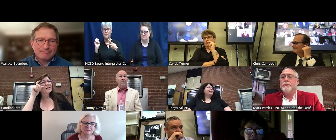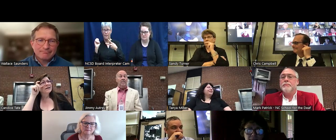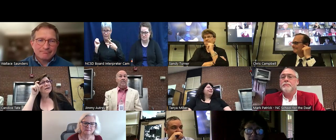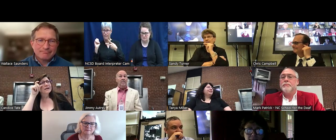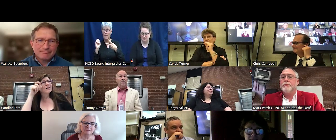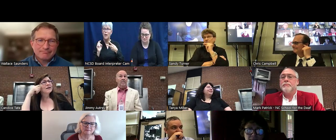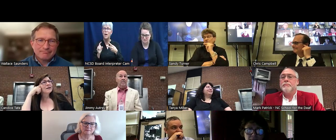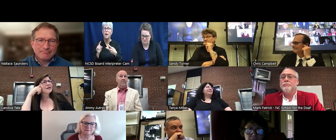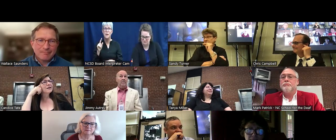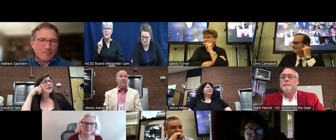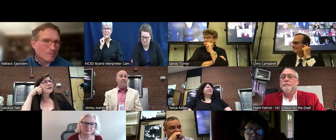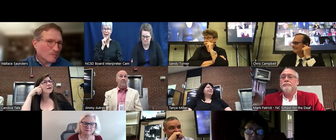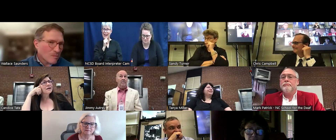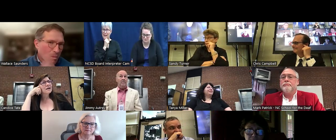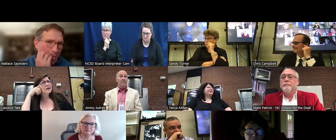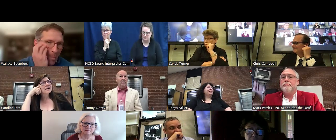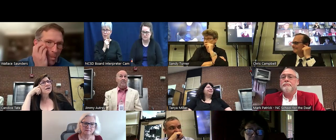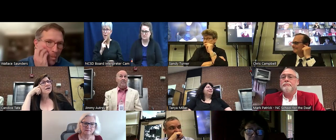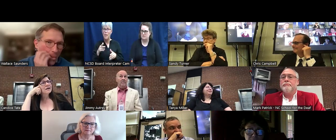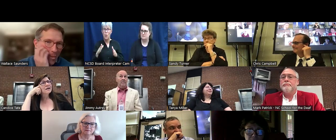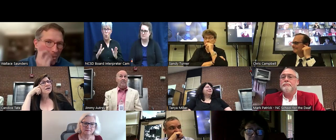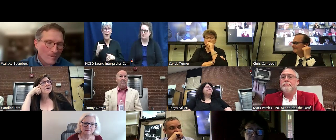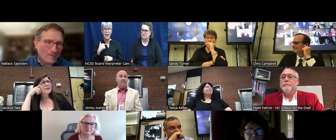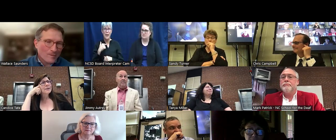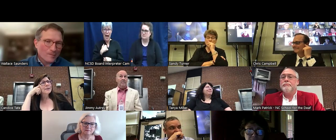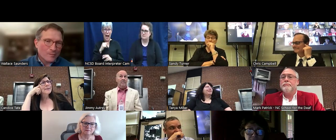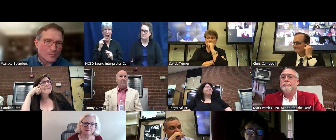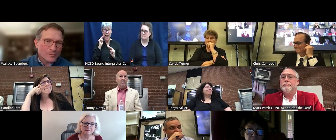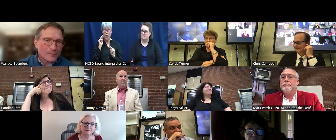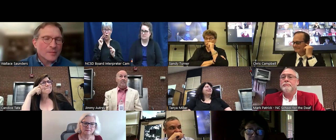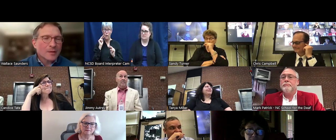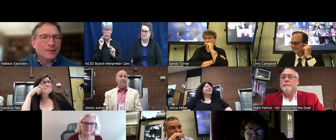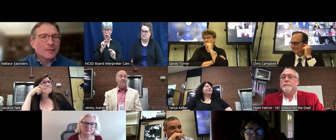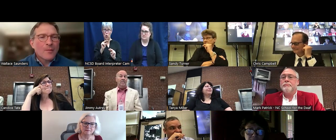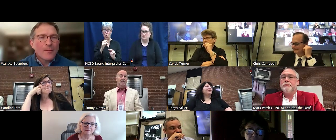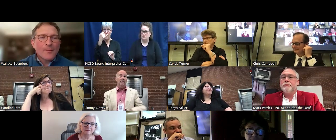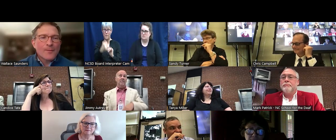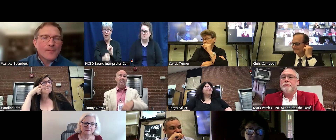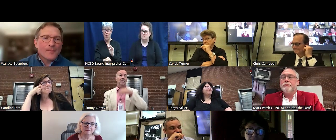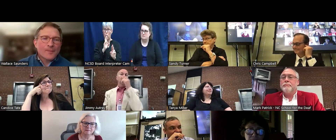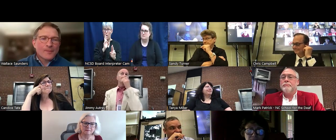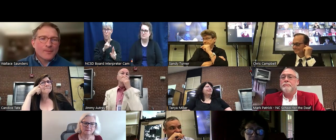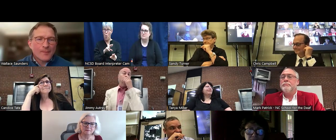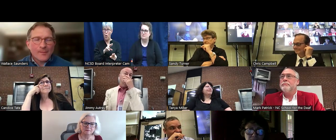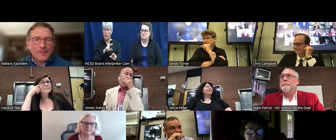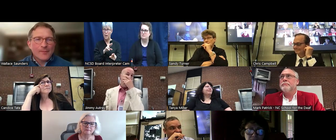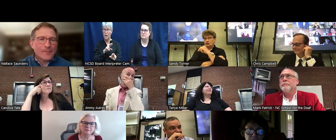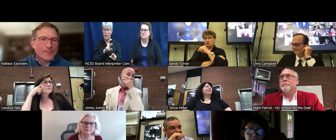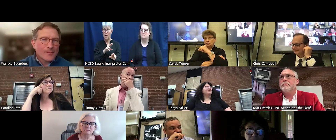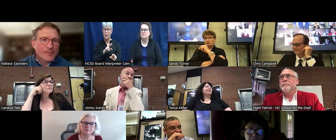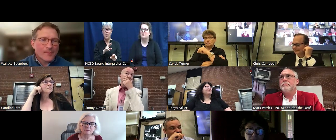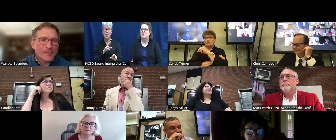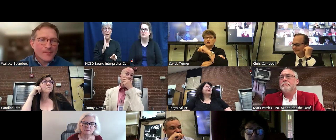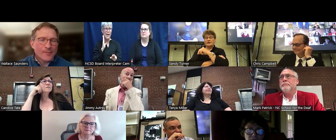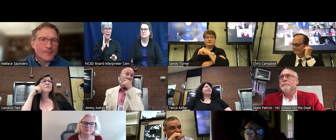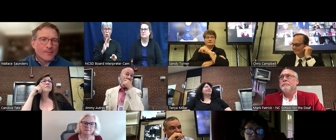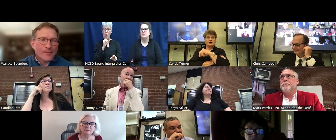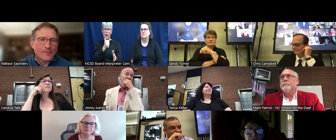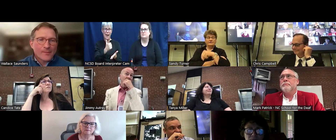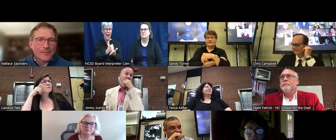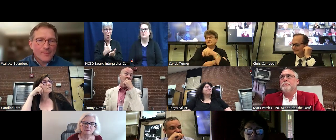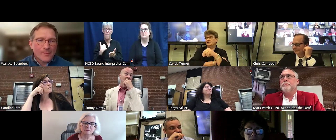the way I look at this final report, it will do us no good to talk